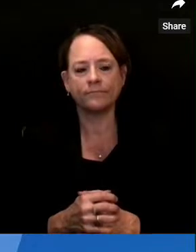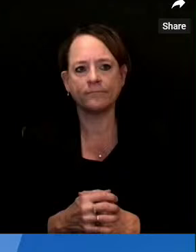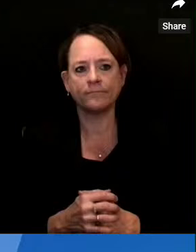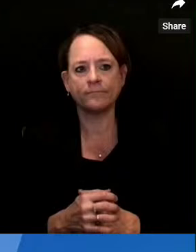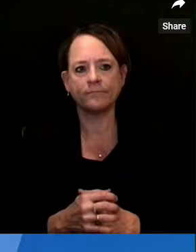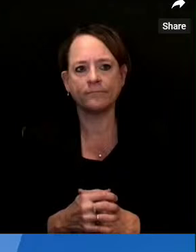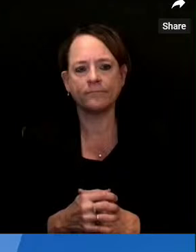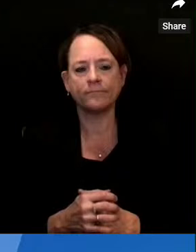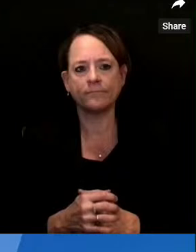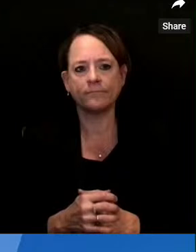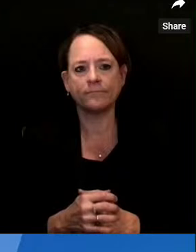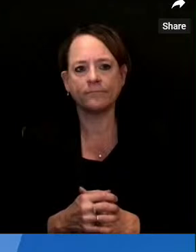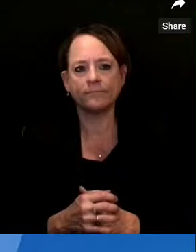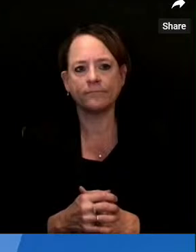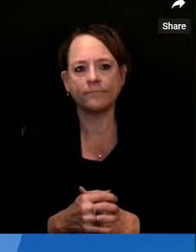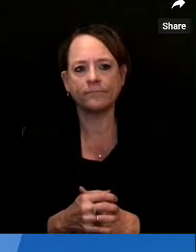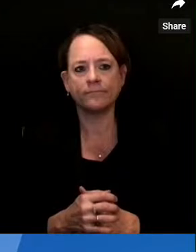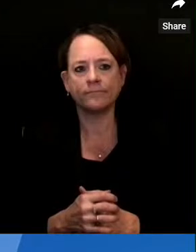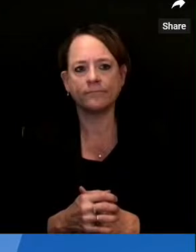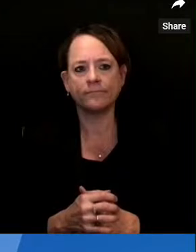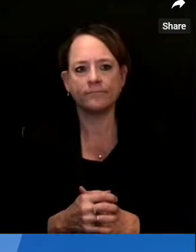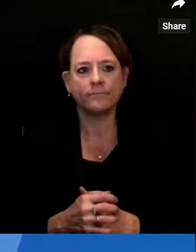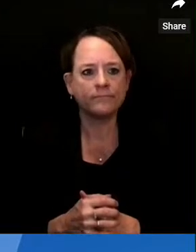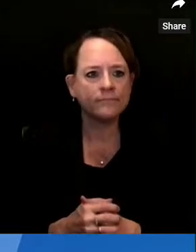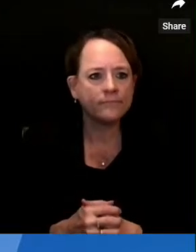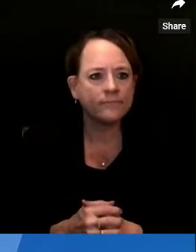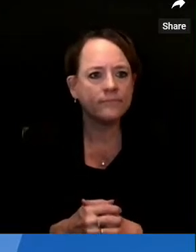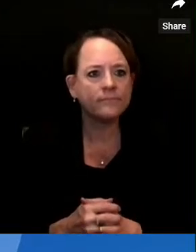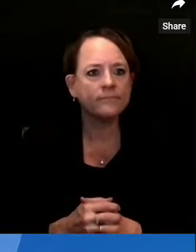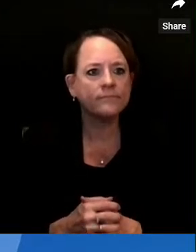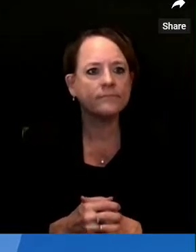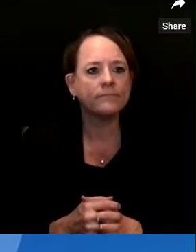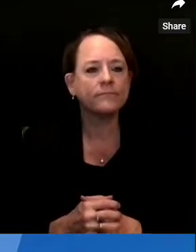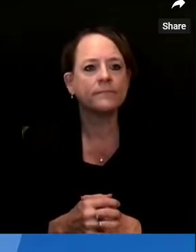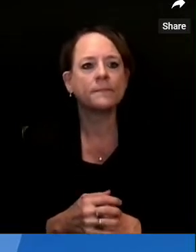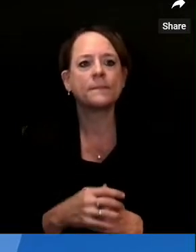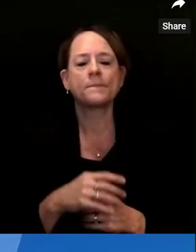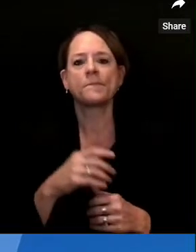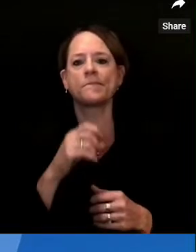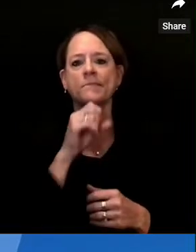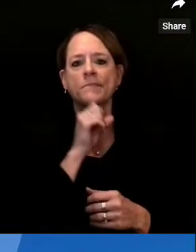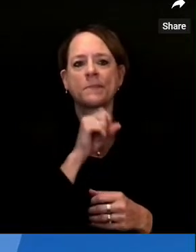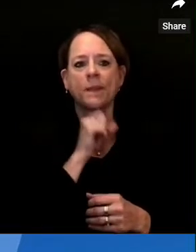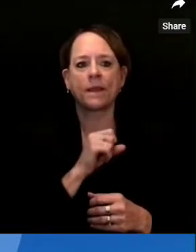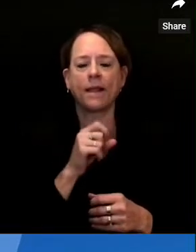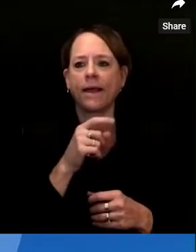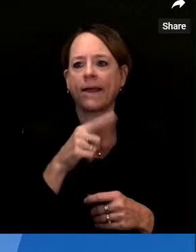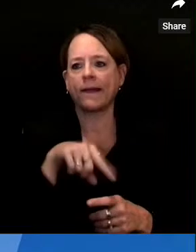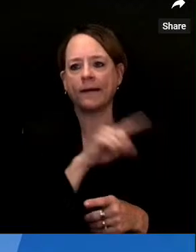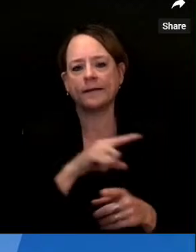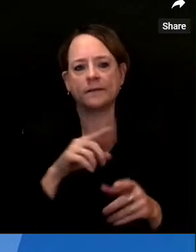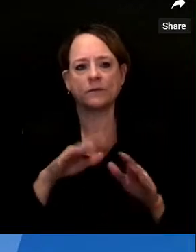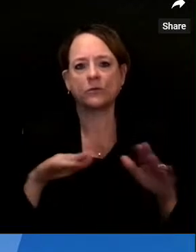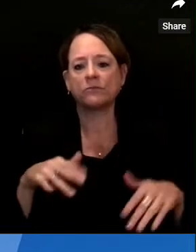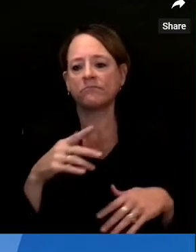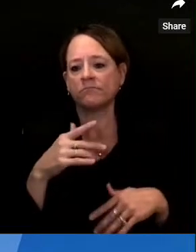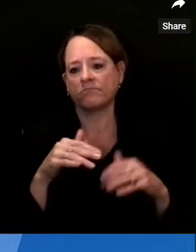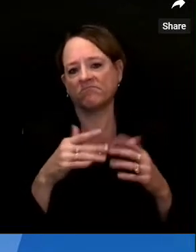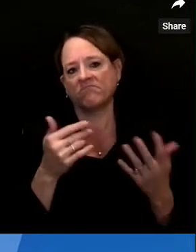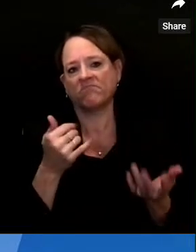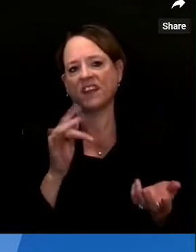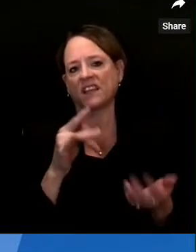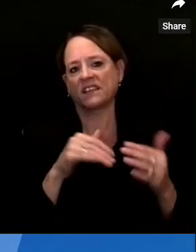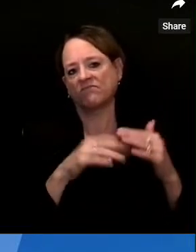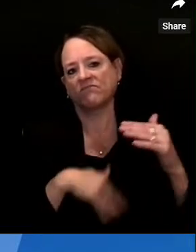requirements, in parts of the state with low vaccination rates. And also, given that the rate is higher among 14 to 17 than